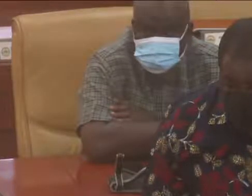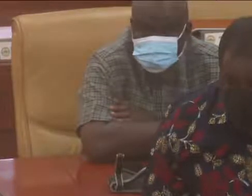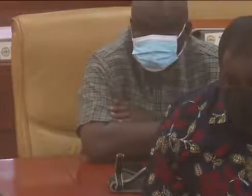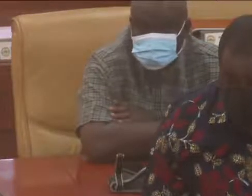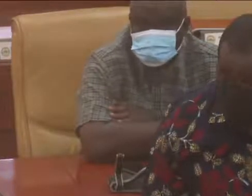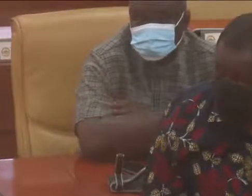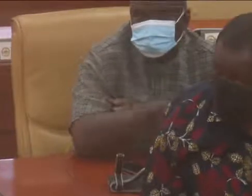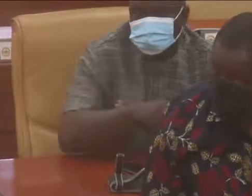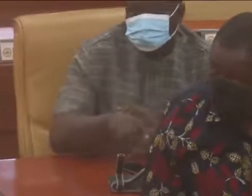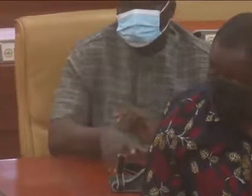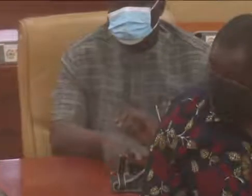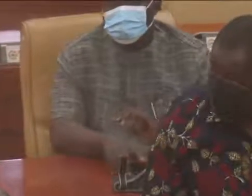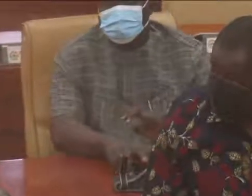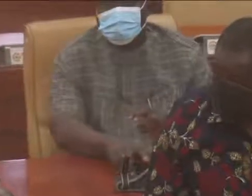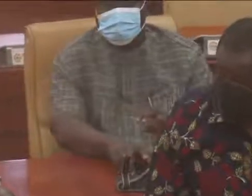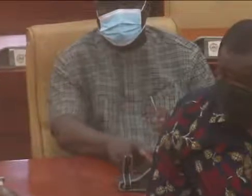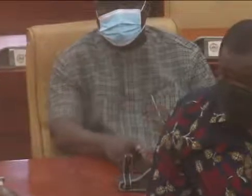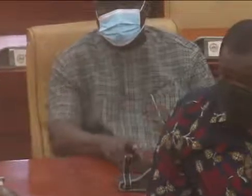balance. Mr. Speaker,